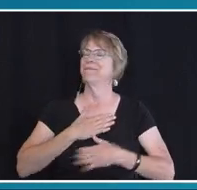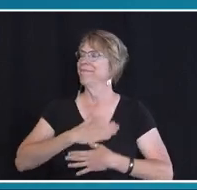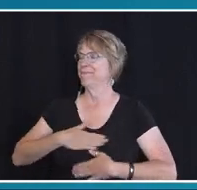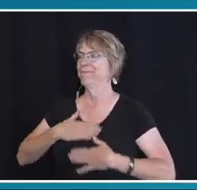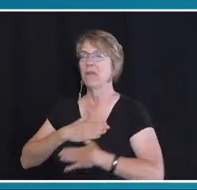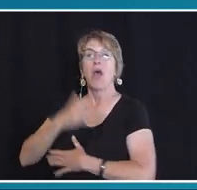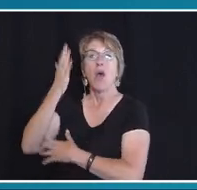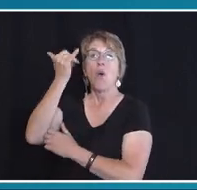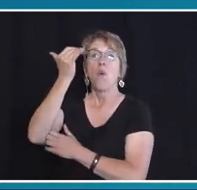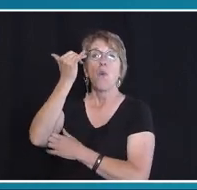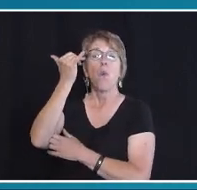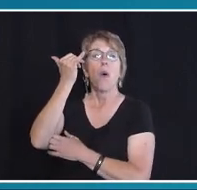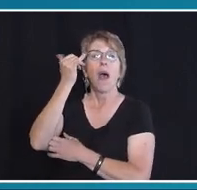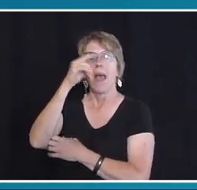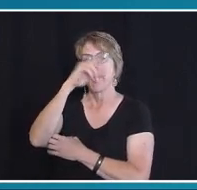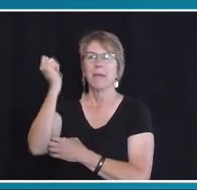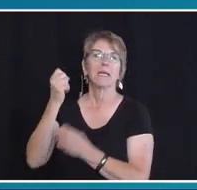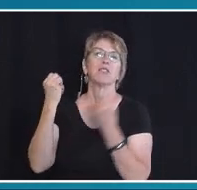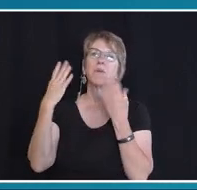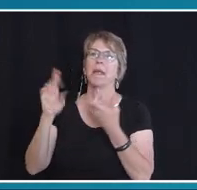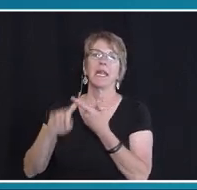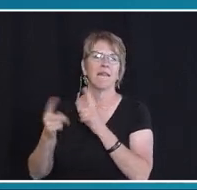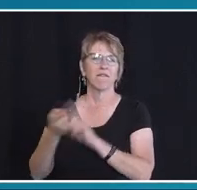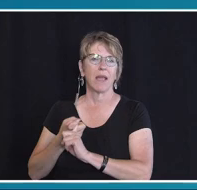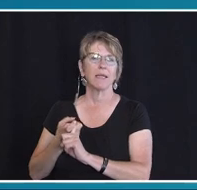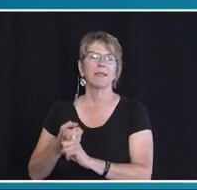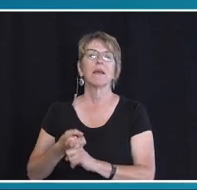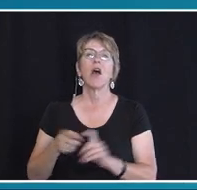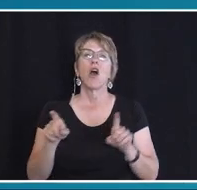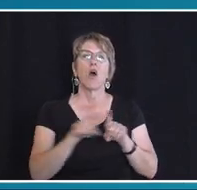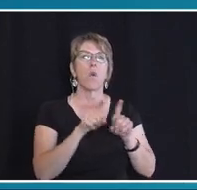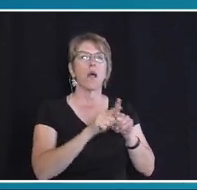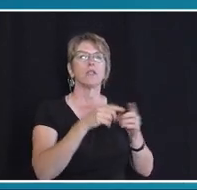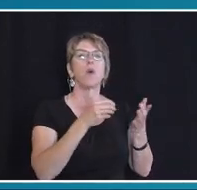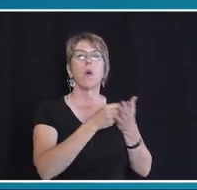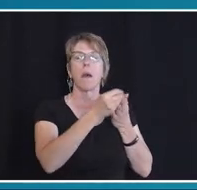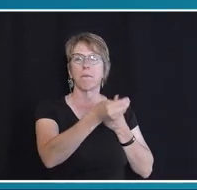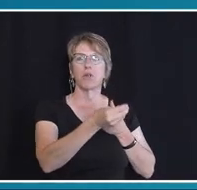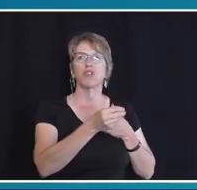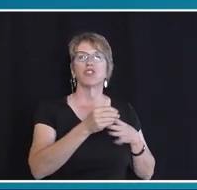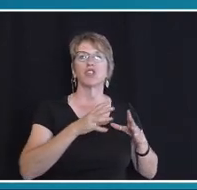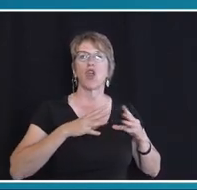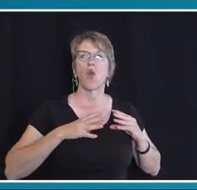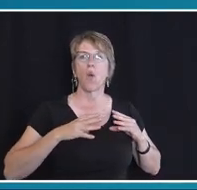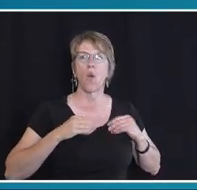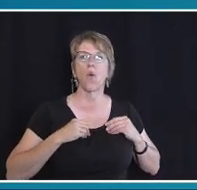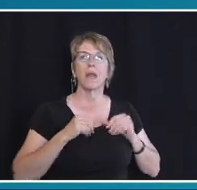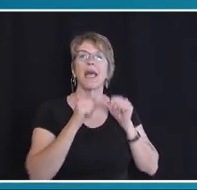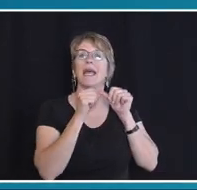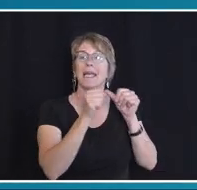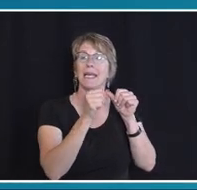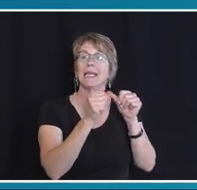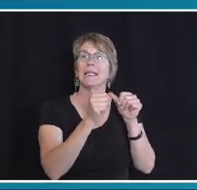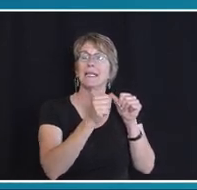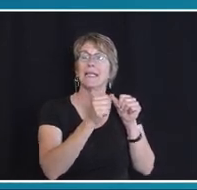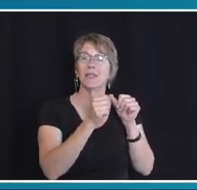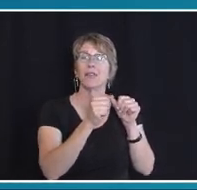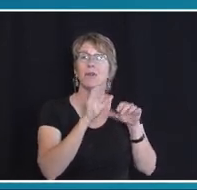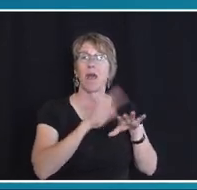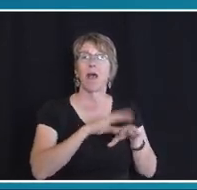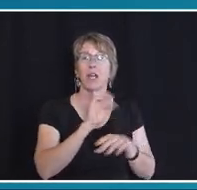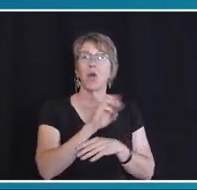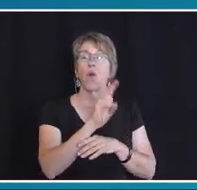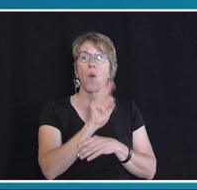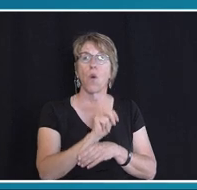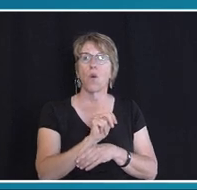because there's a lot of friends. Since then, we've purchased our own and been able to continue this on her own. So that's